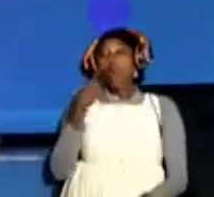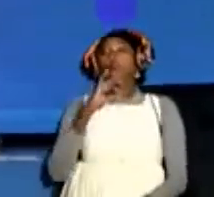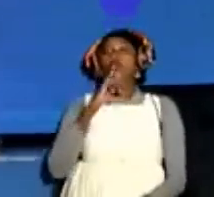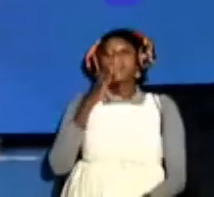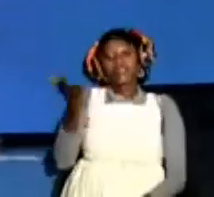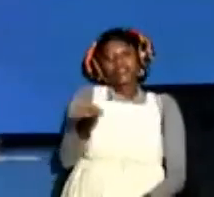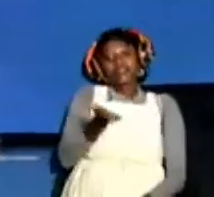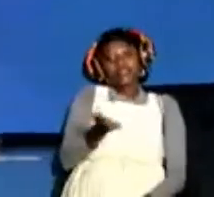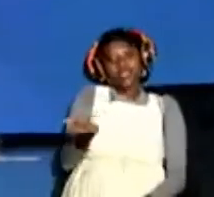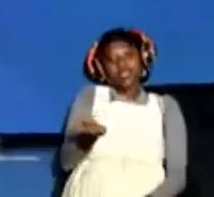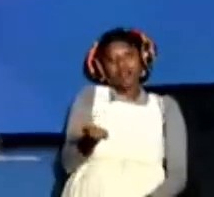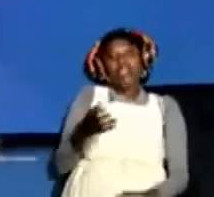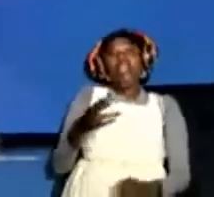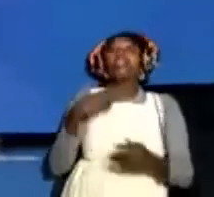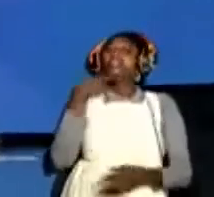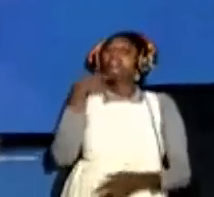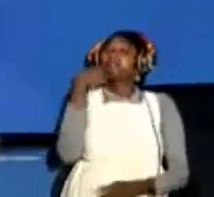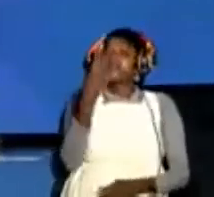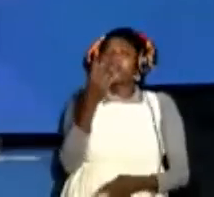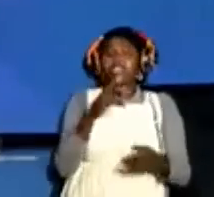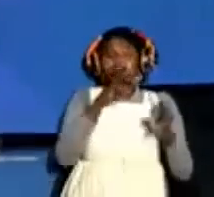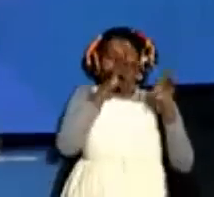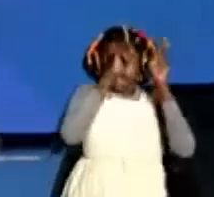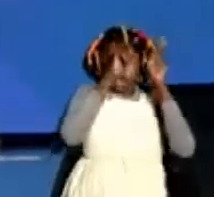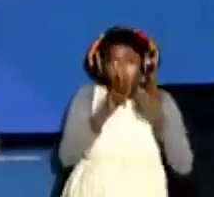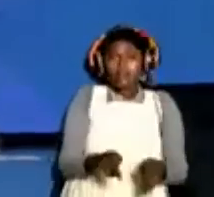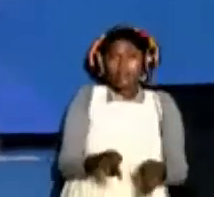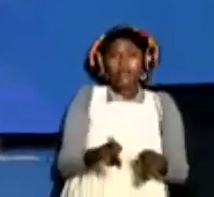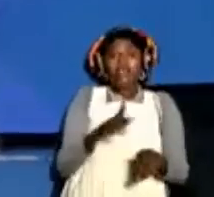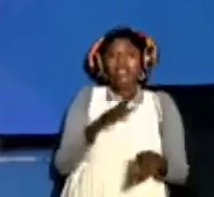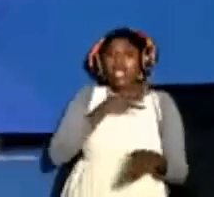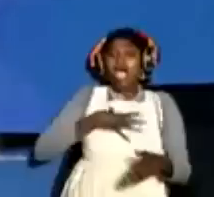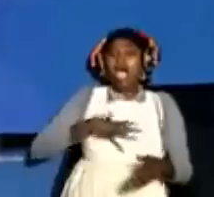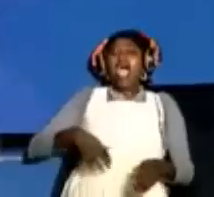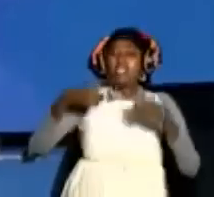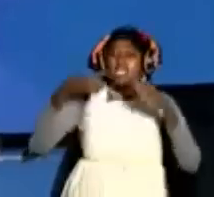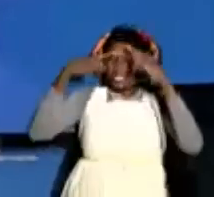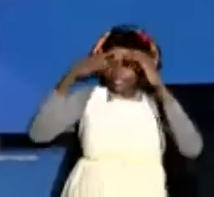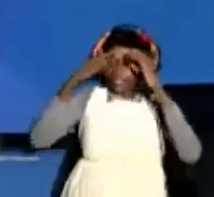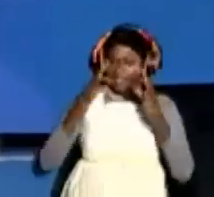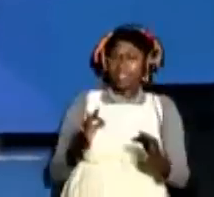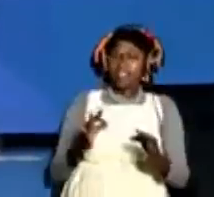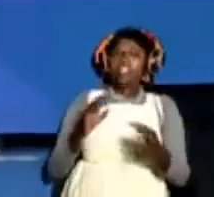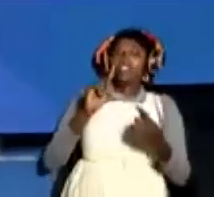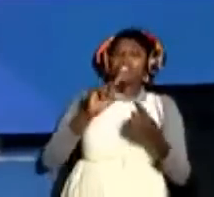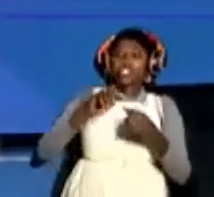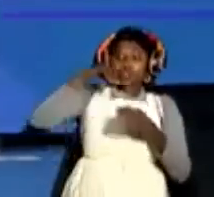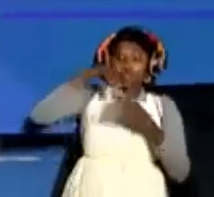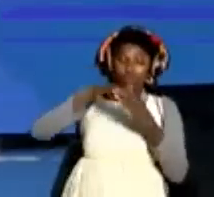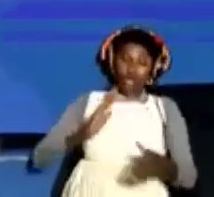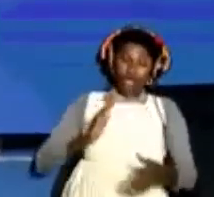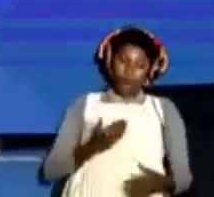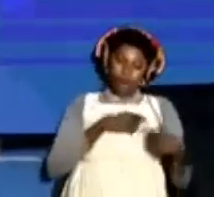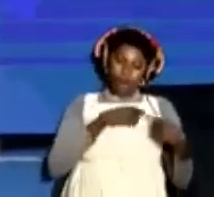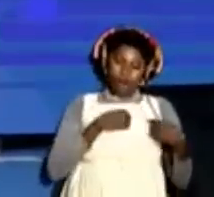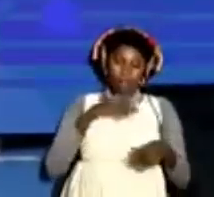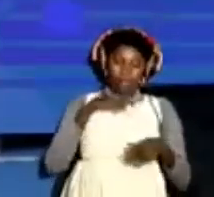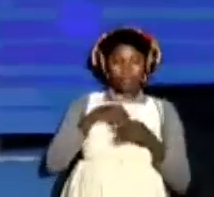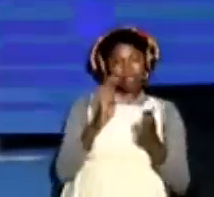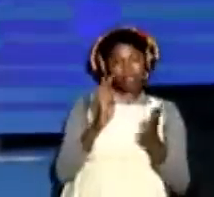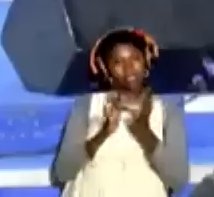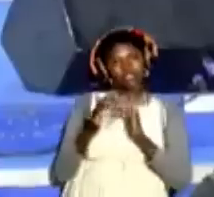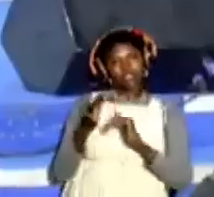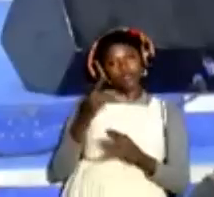midst, speak personally and deliberately to our lives in the name of